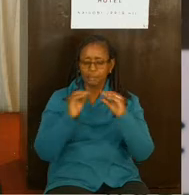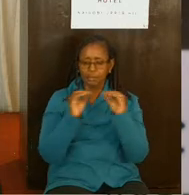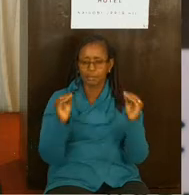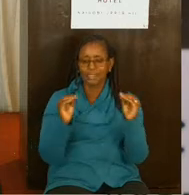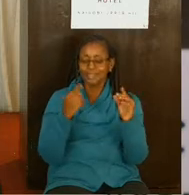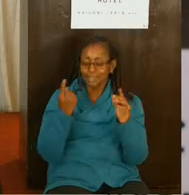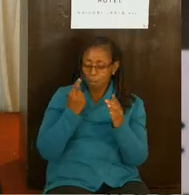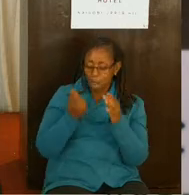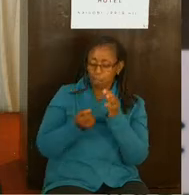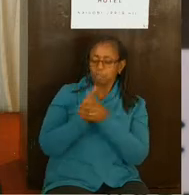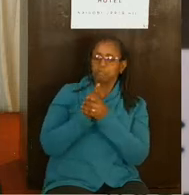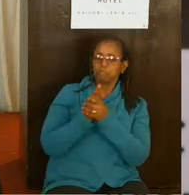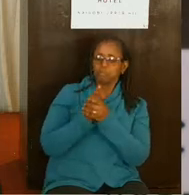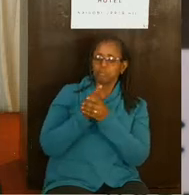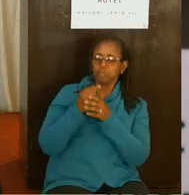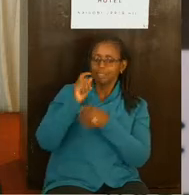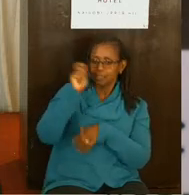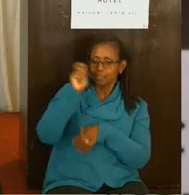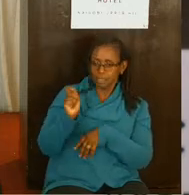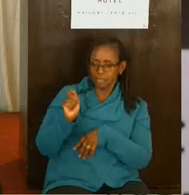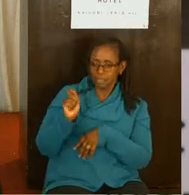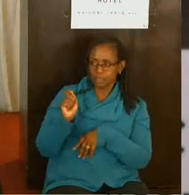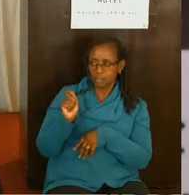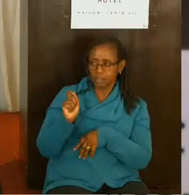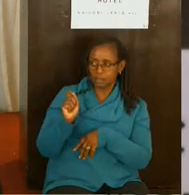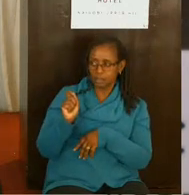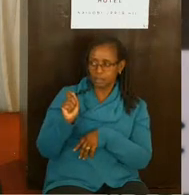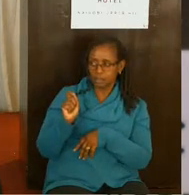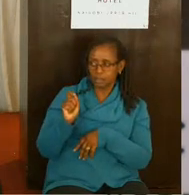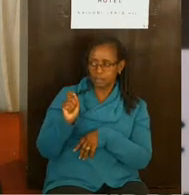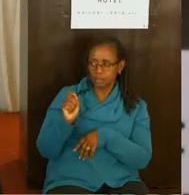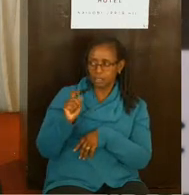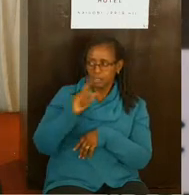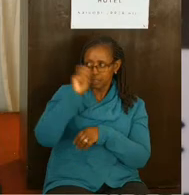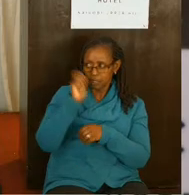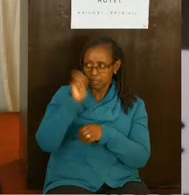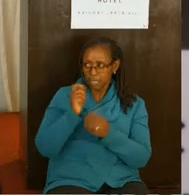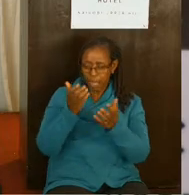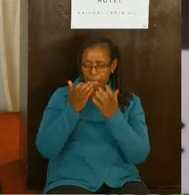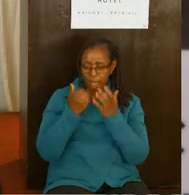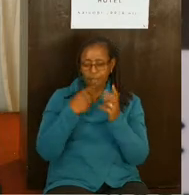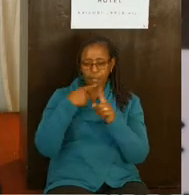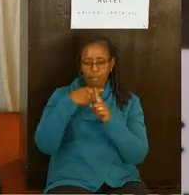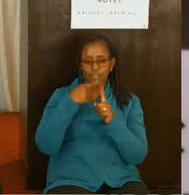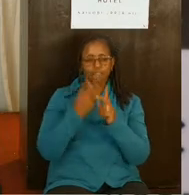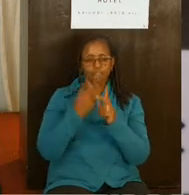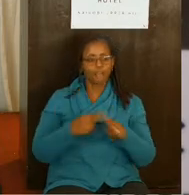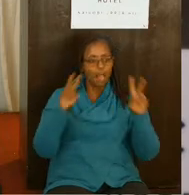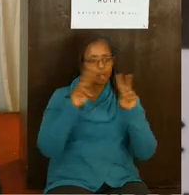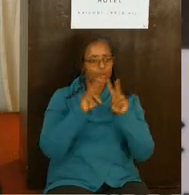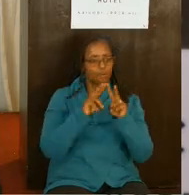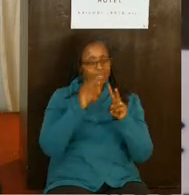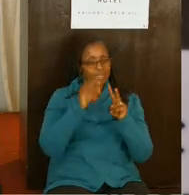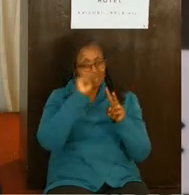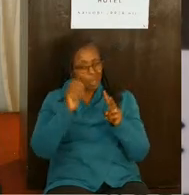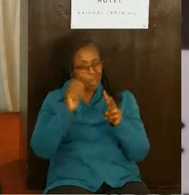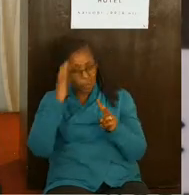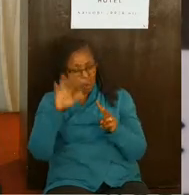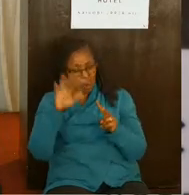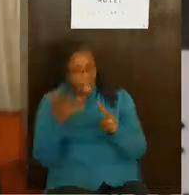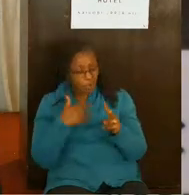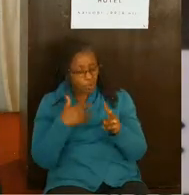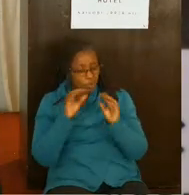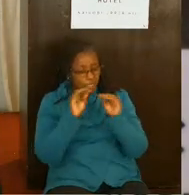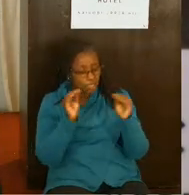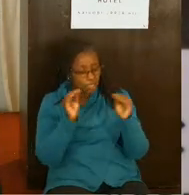of teachers teach ERS don't have time on positive values to teach in the classroom teachers don't know how to teach a